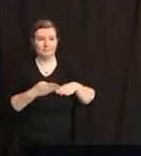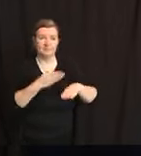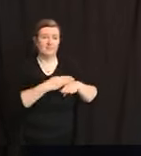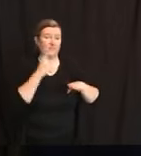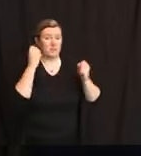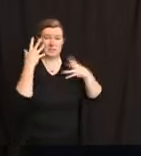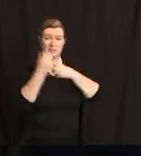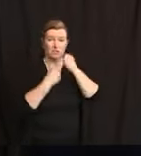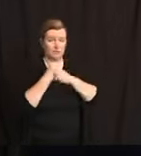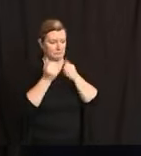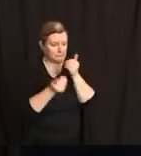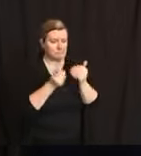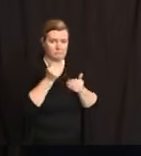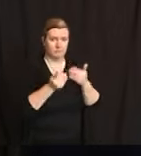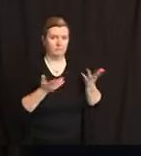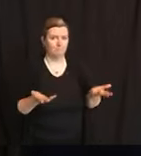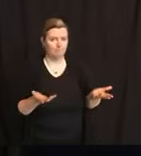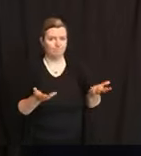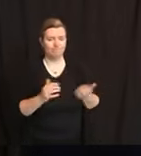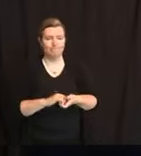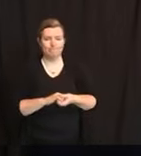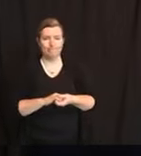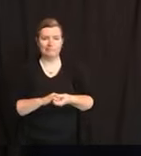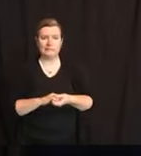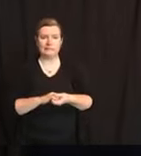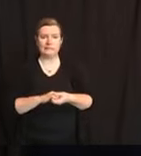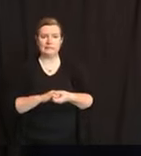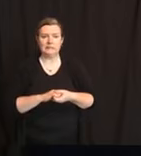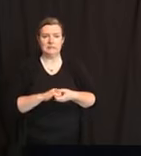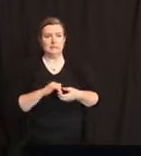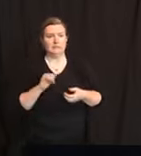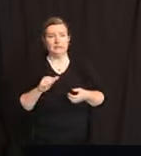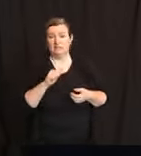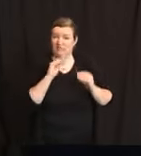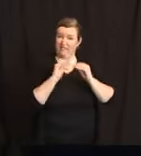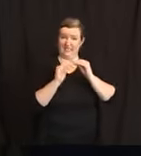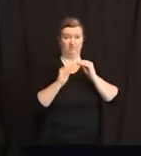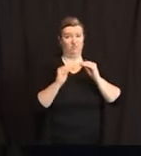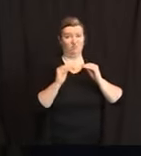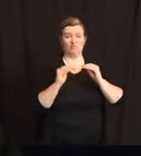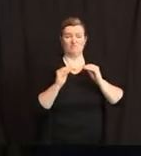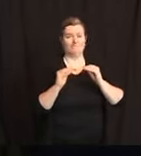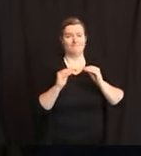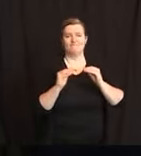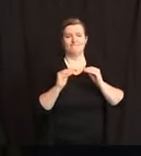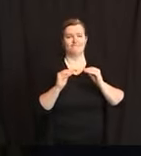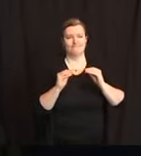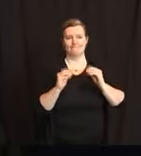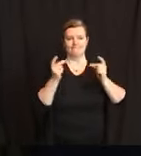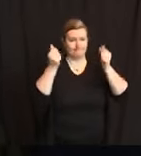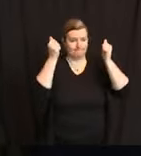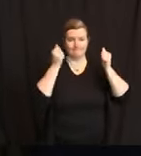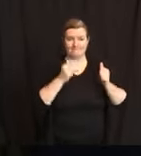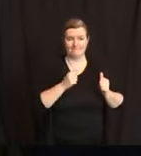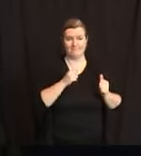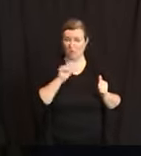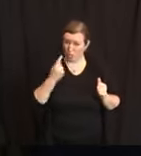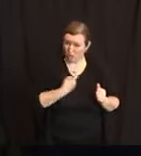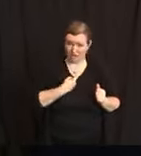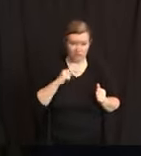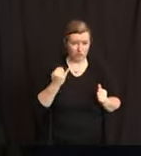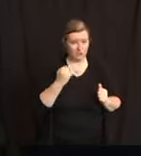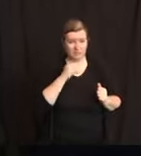dealing with things now. But as I said before, this is not going to be fixed nationwide because it's a nationwide problem unless there's a federal answer